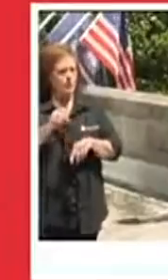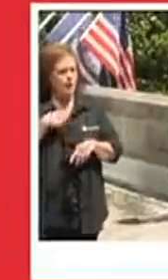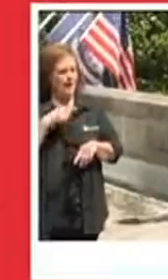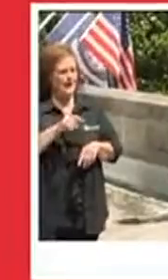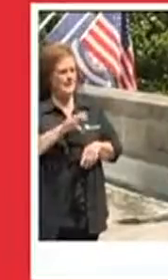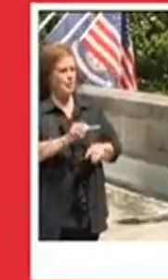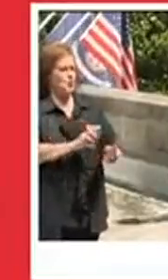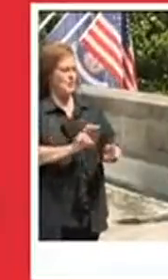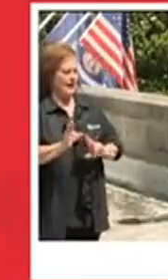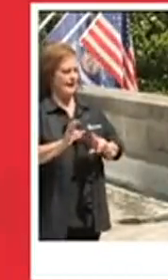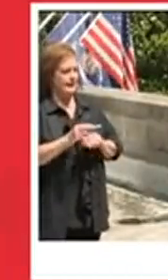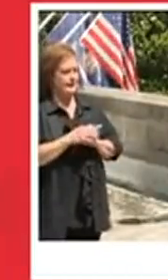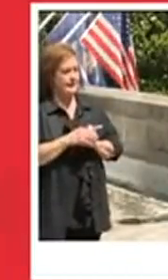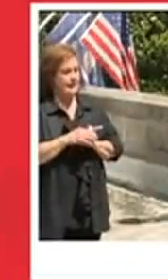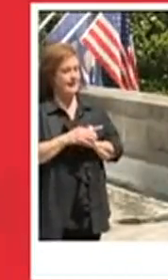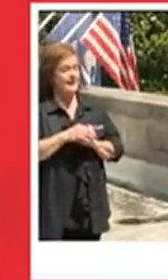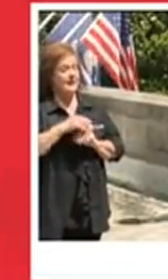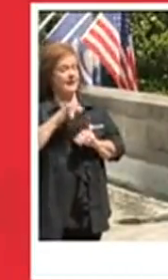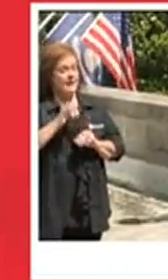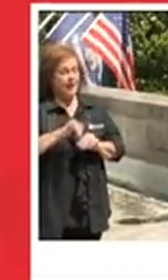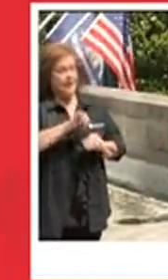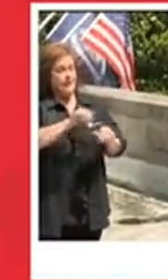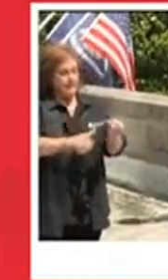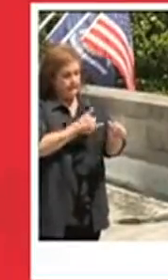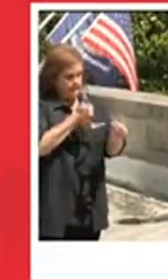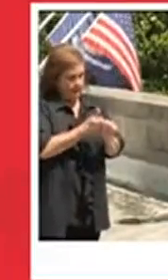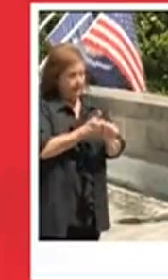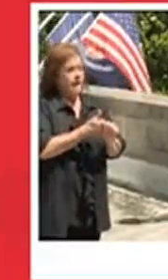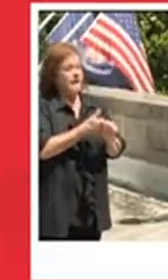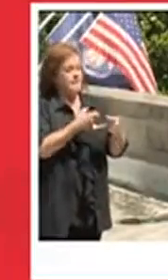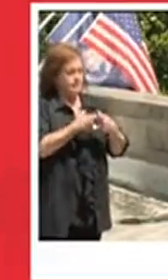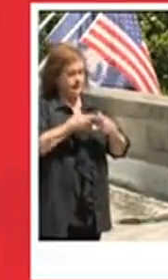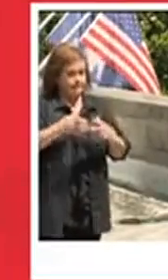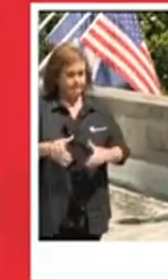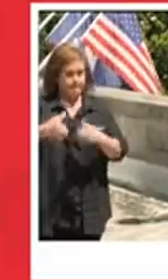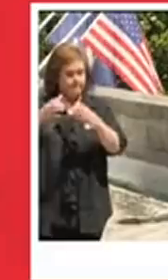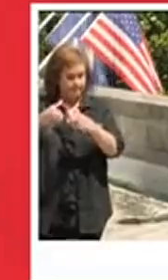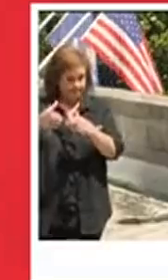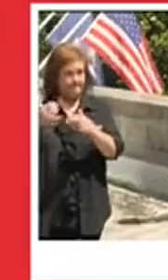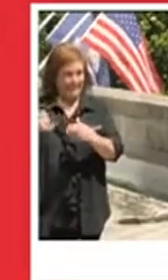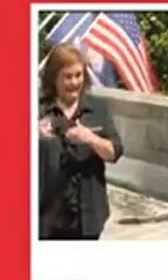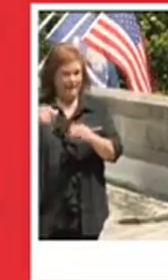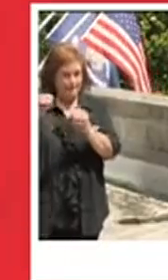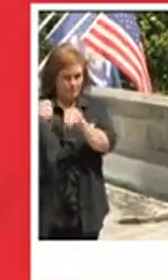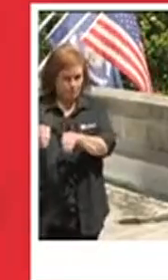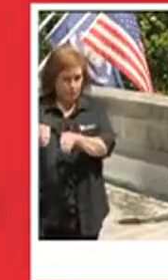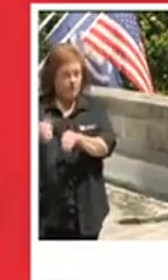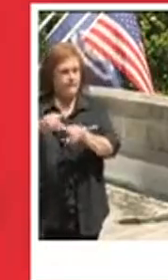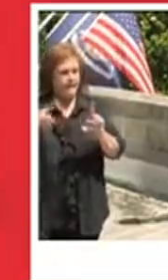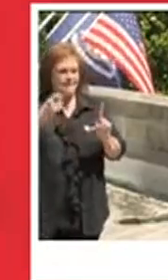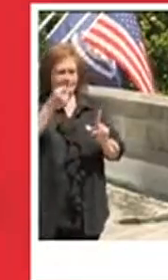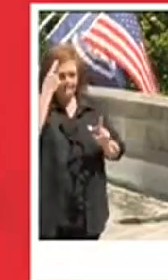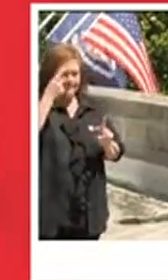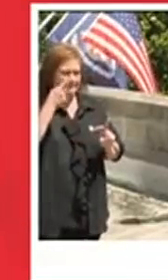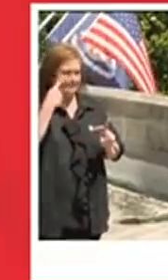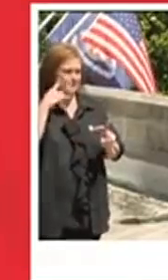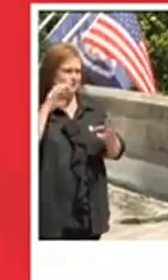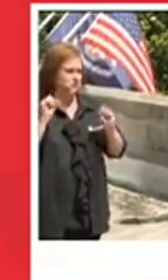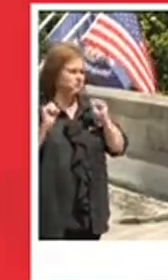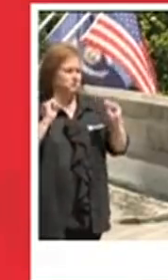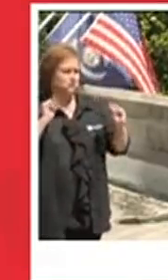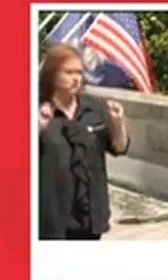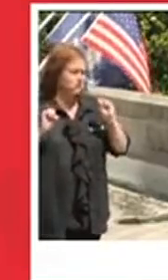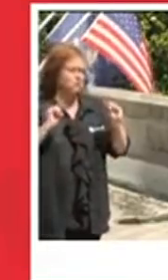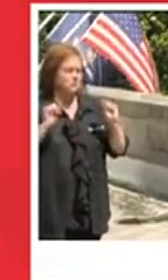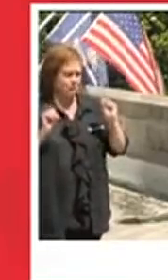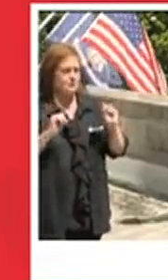will be loud, but they will provide much needed reliable electricity for our drainage pumps. I want to be